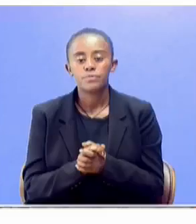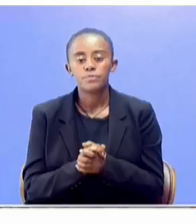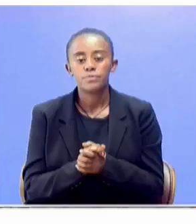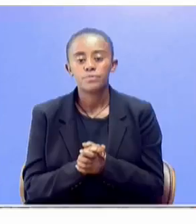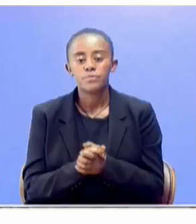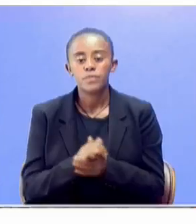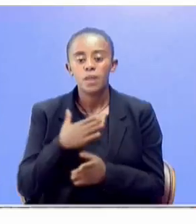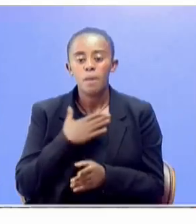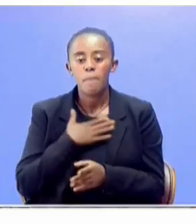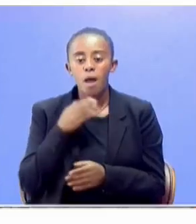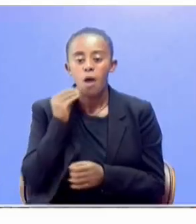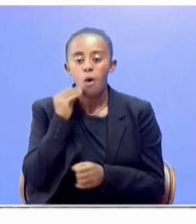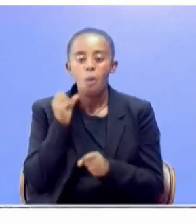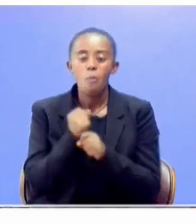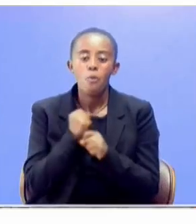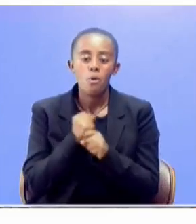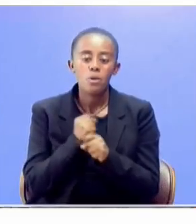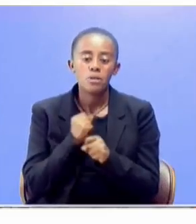my homework.